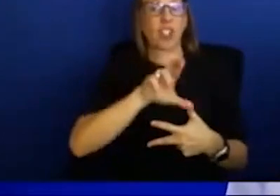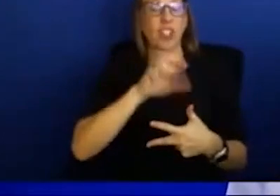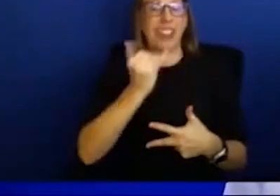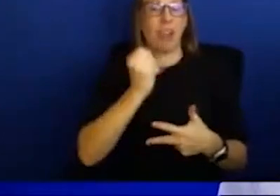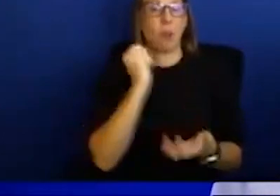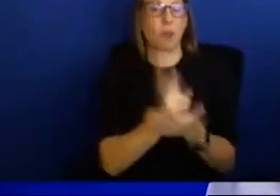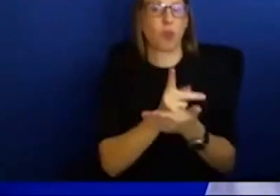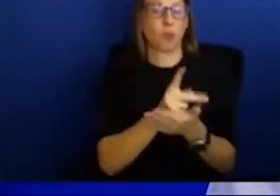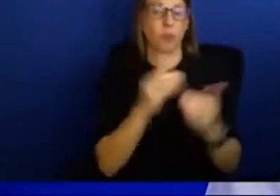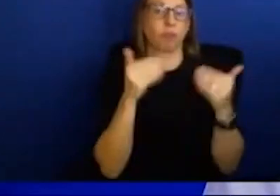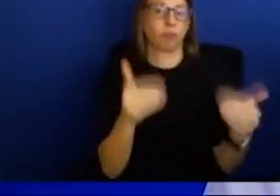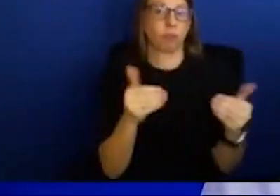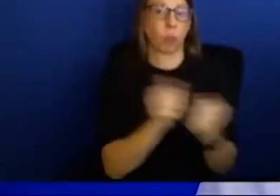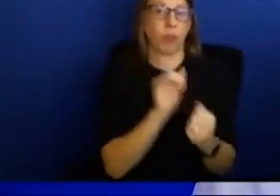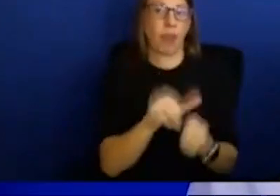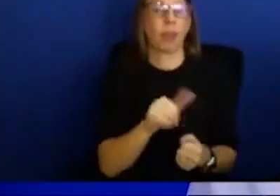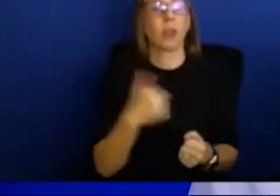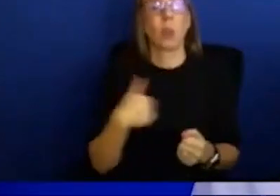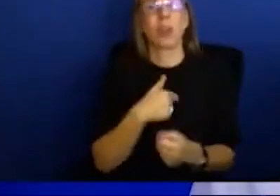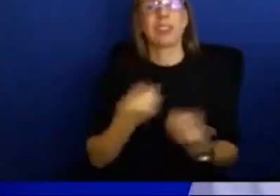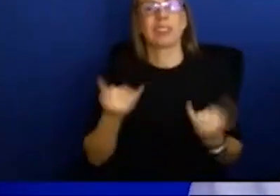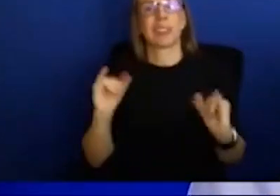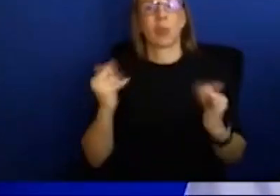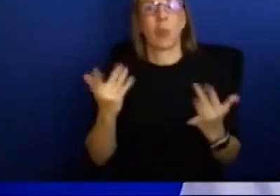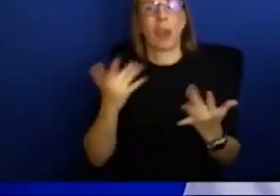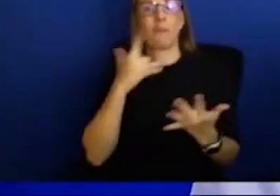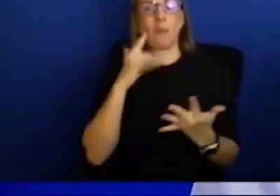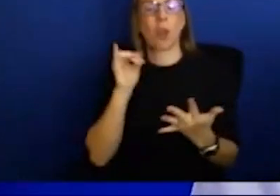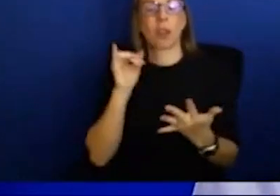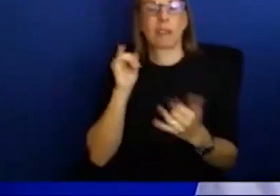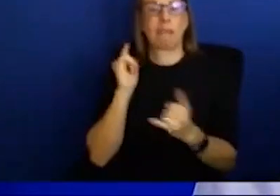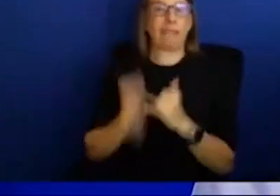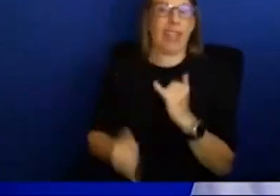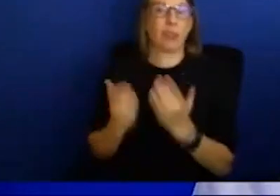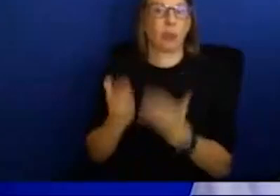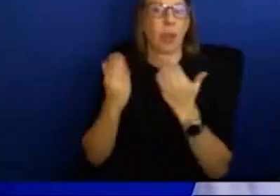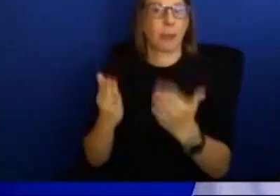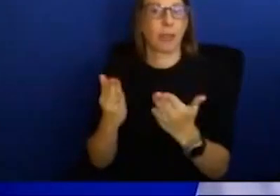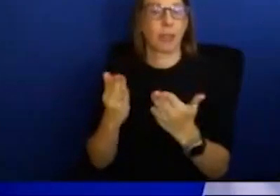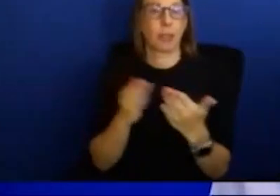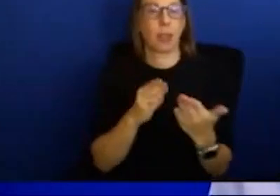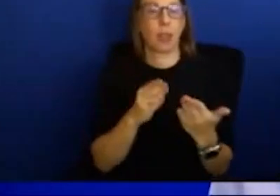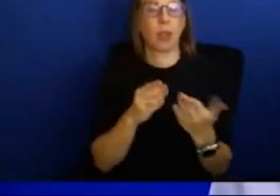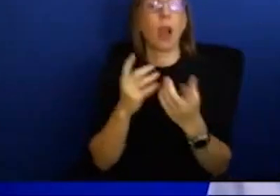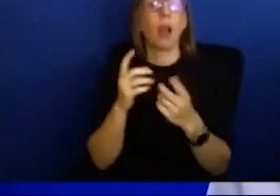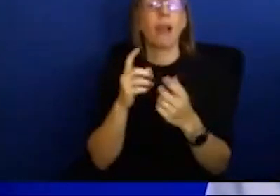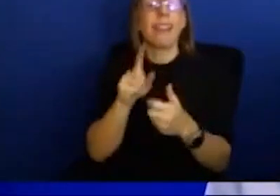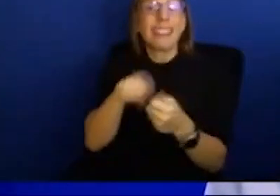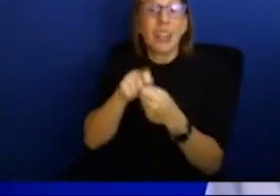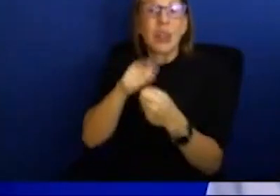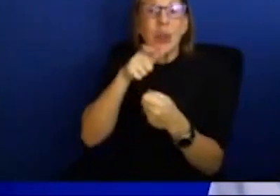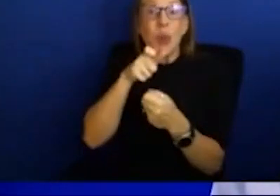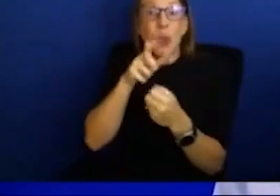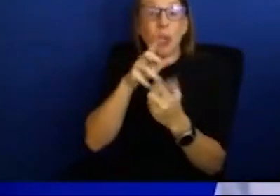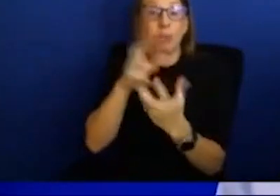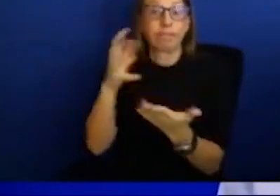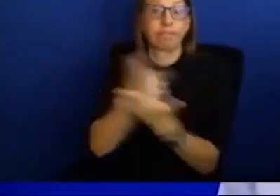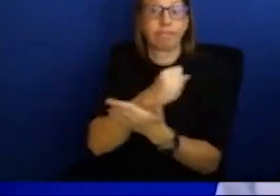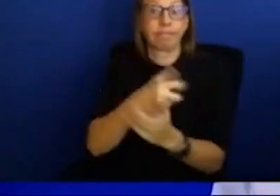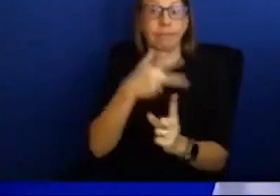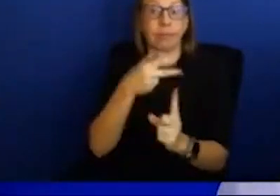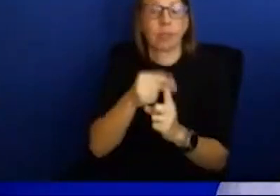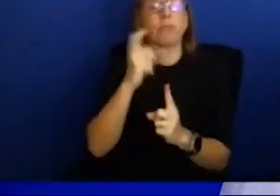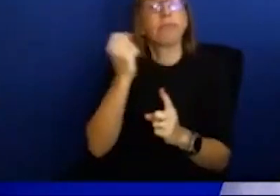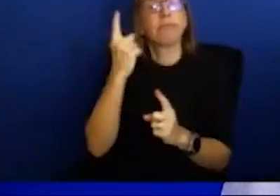that. But again, we are still waiting for the final recommendations and the guidance on exactly who to give. We know that certainly those over